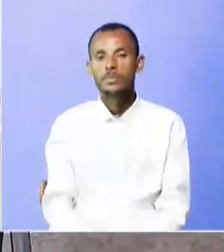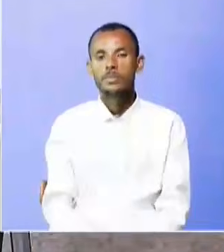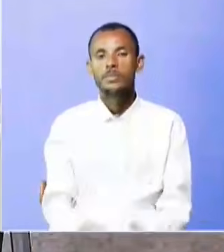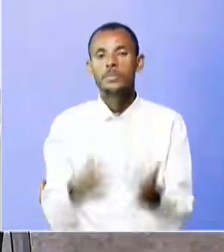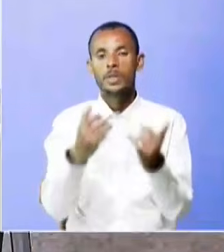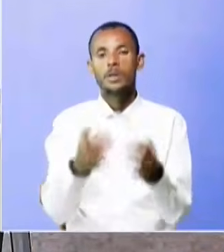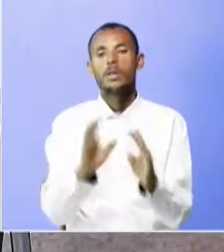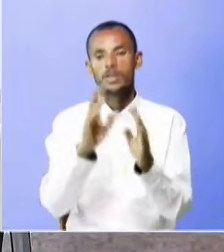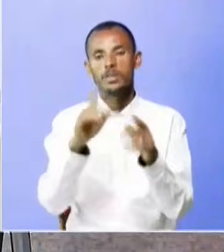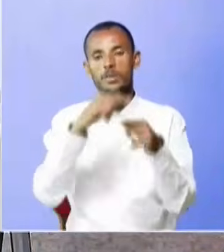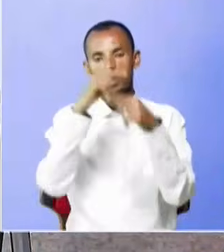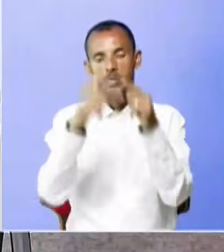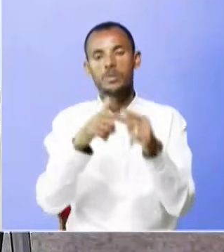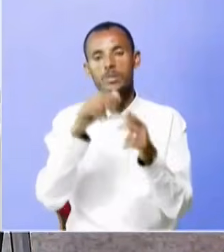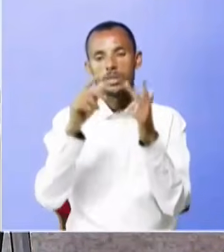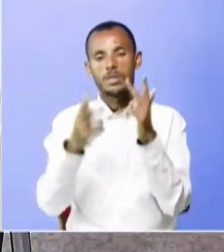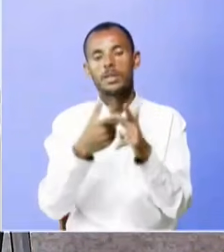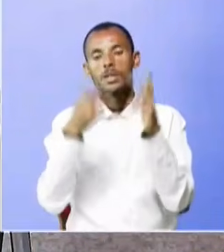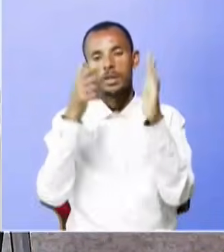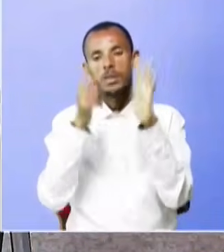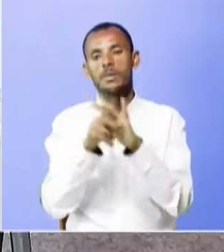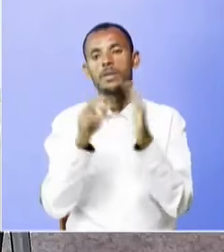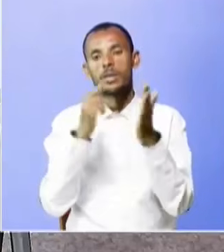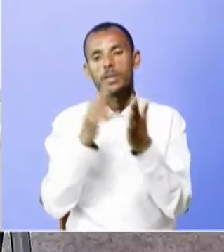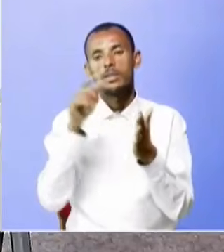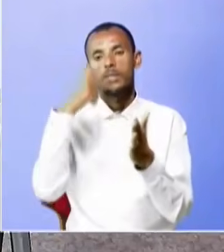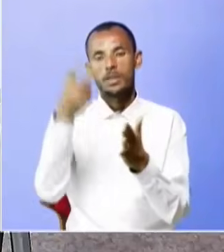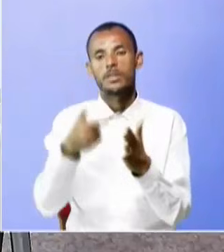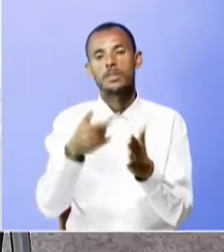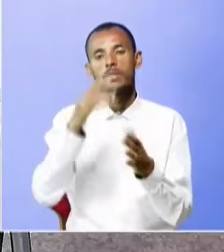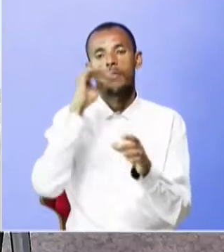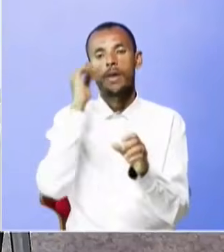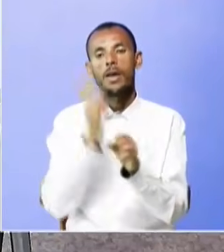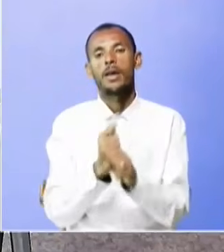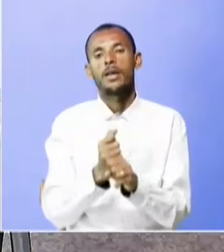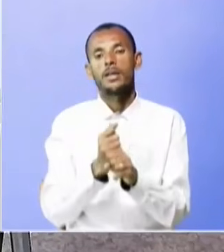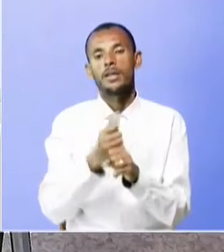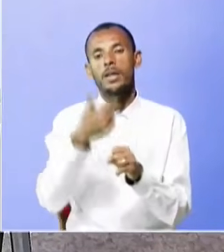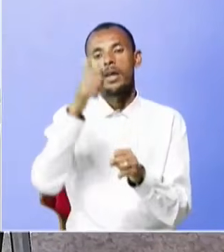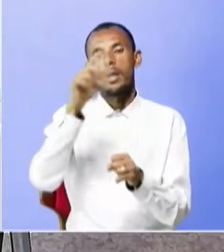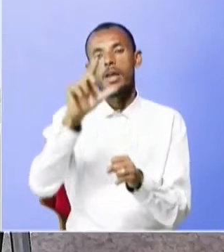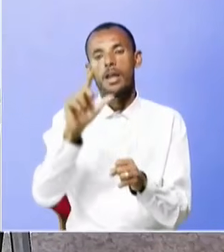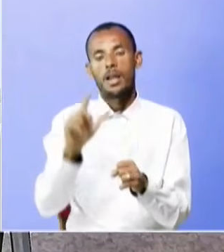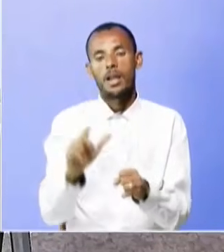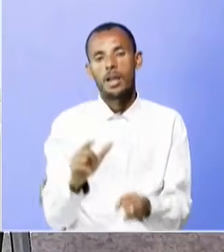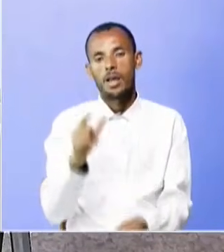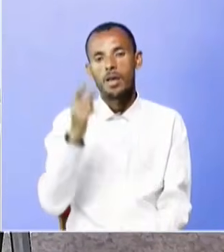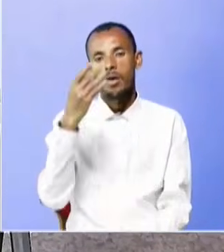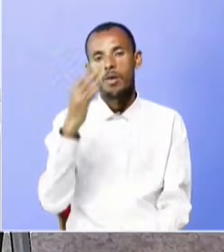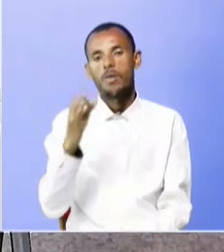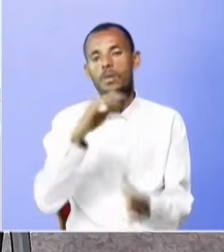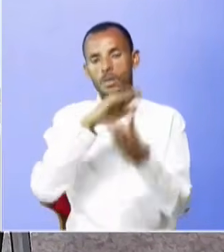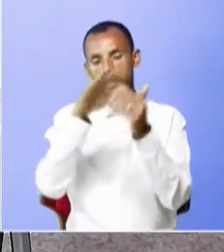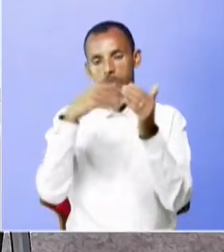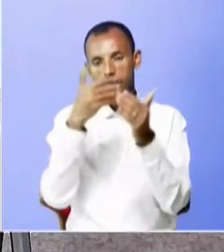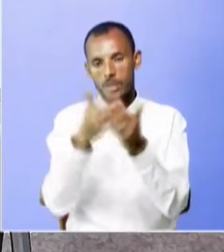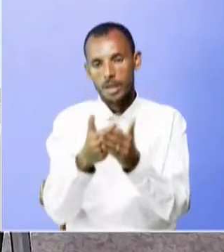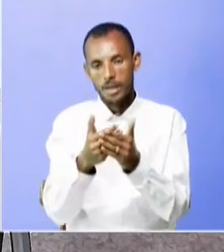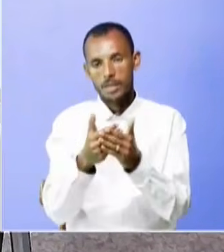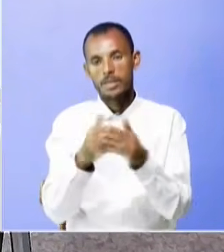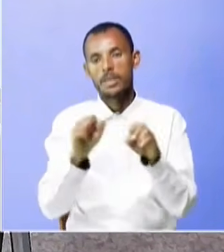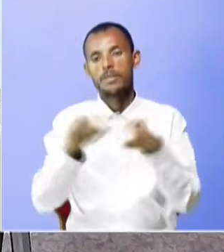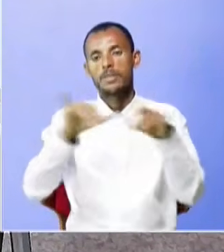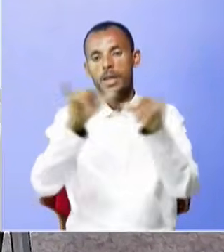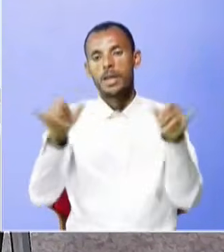Now let's go to the third example. It says, find the lateral surface area, the total surface area, and